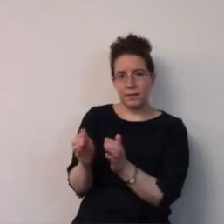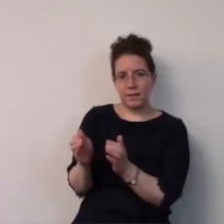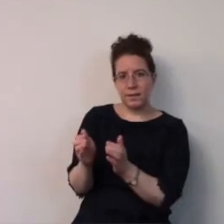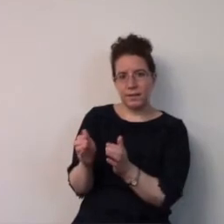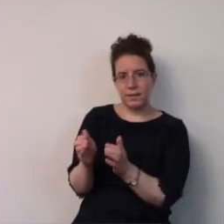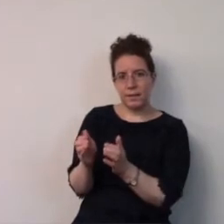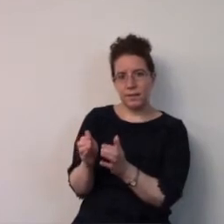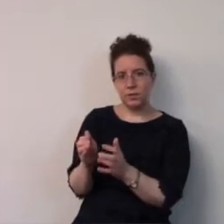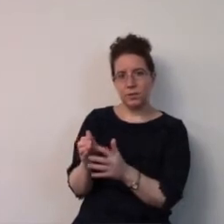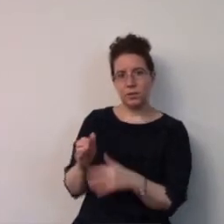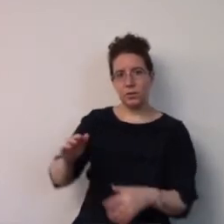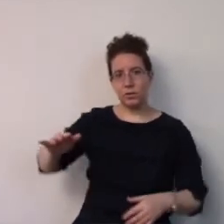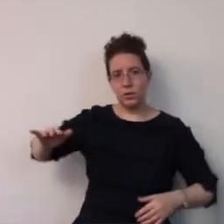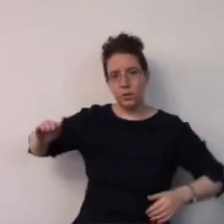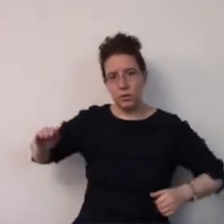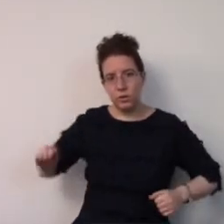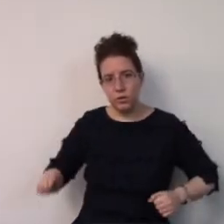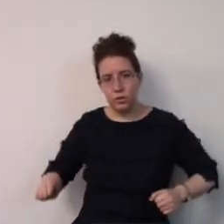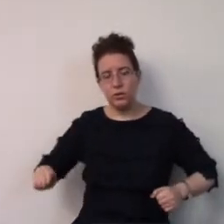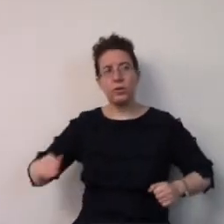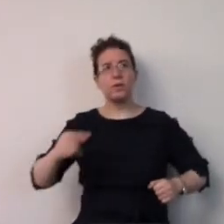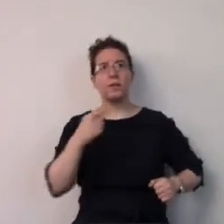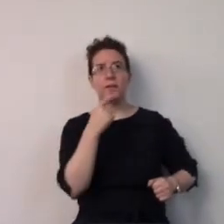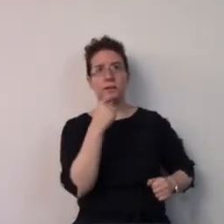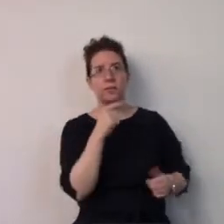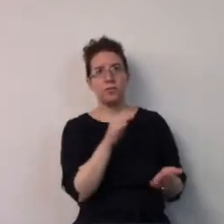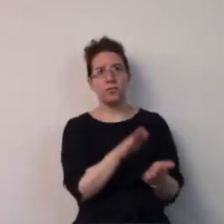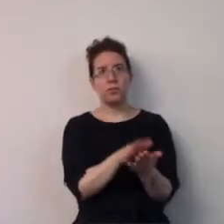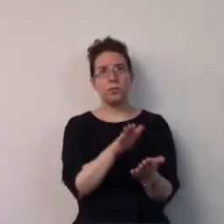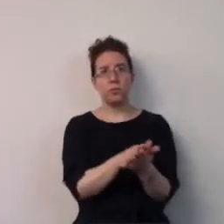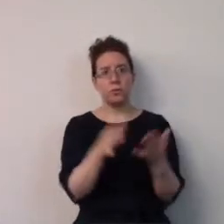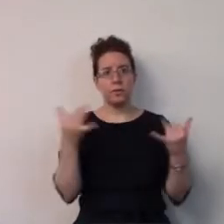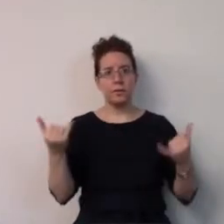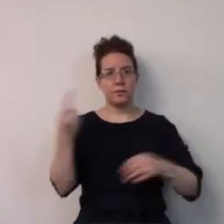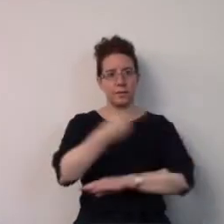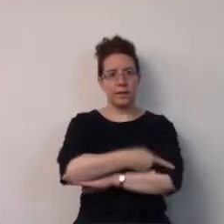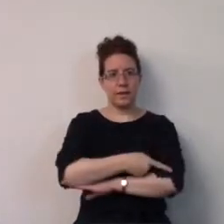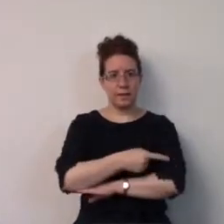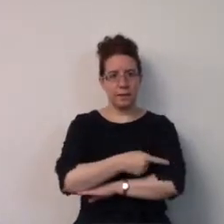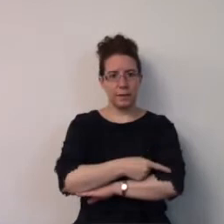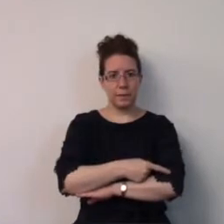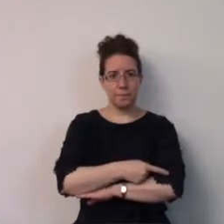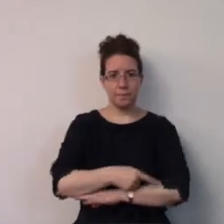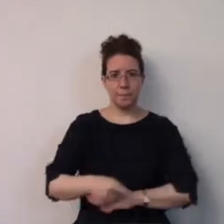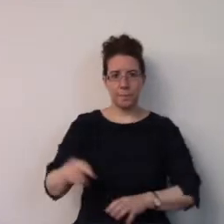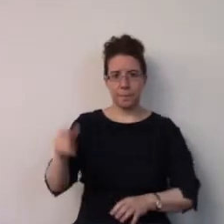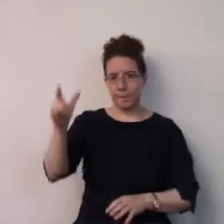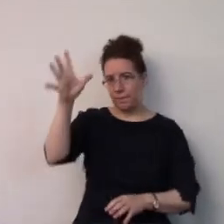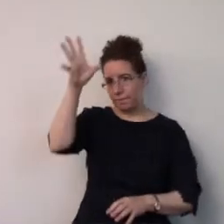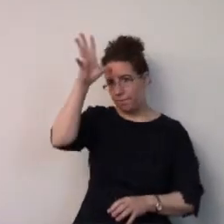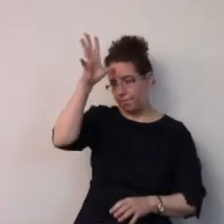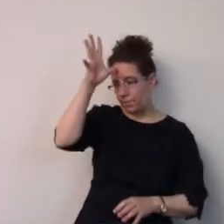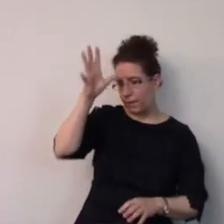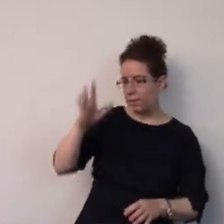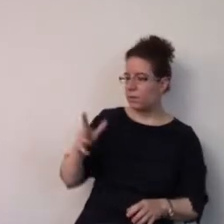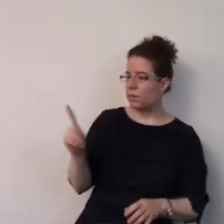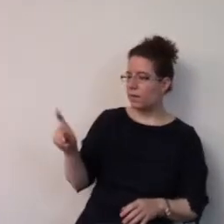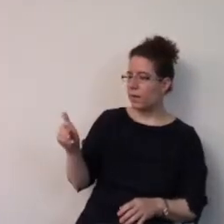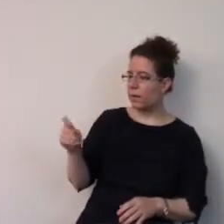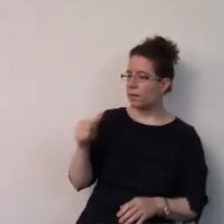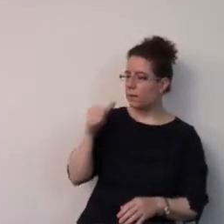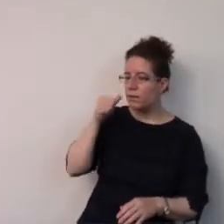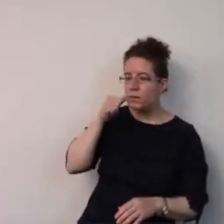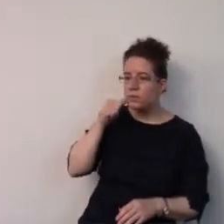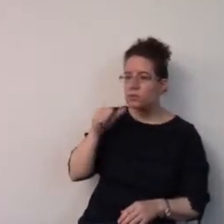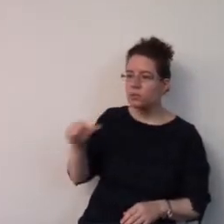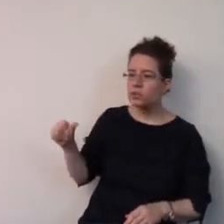the father said, does she speak English? I asked. No, came the quick reply, but it doesn't matter,